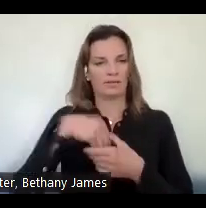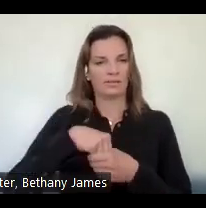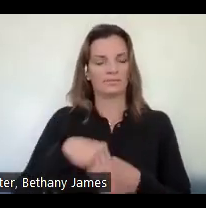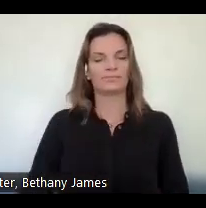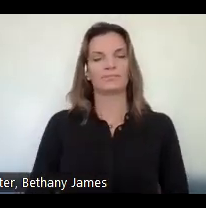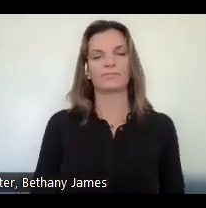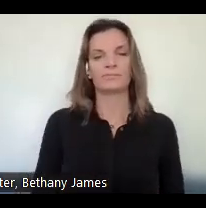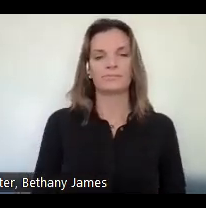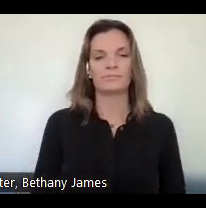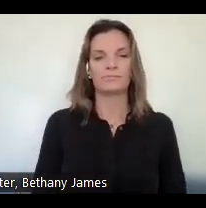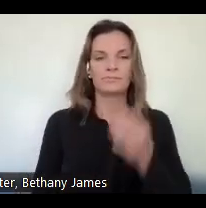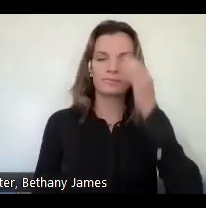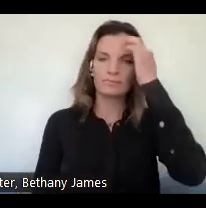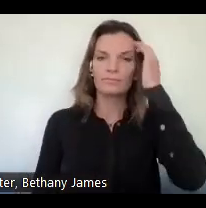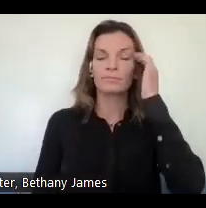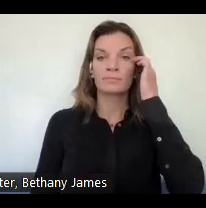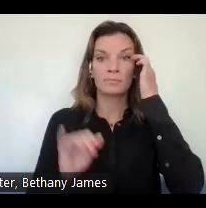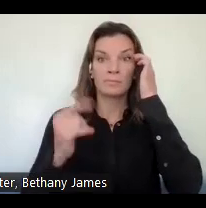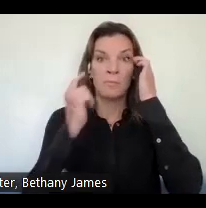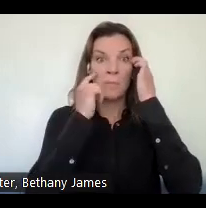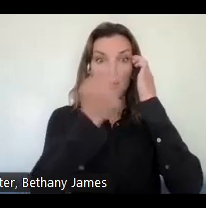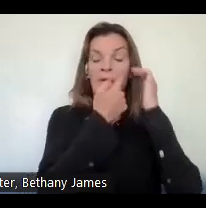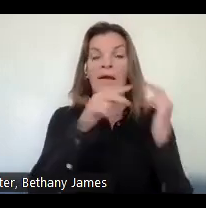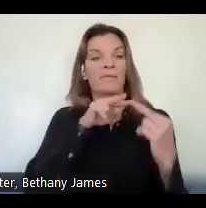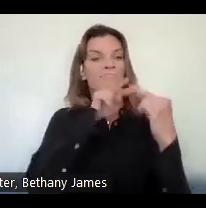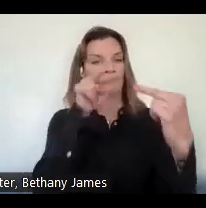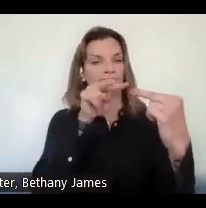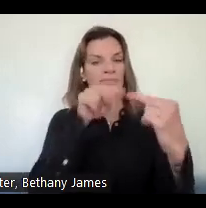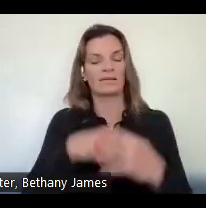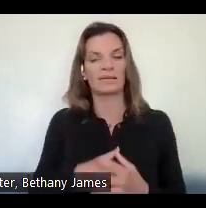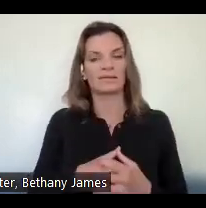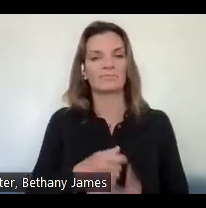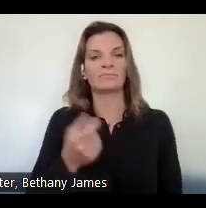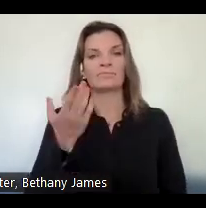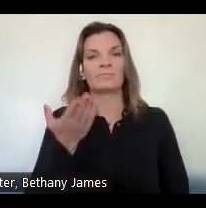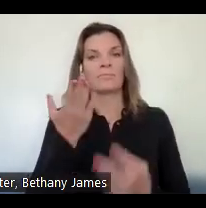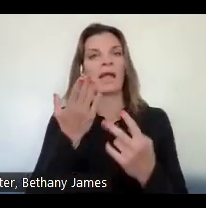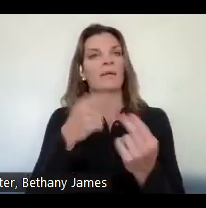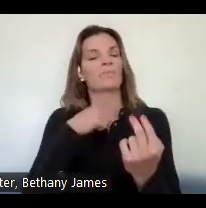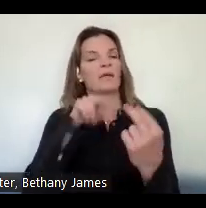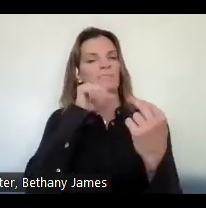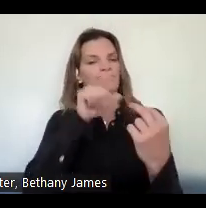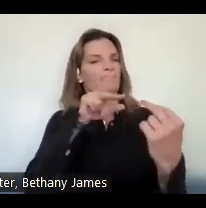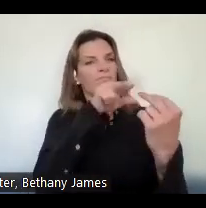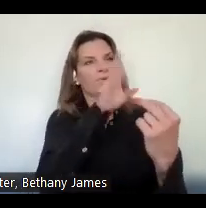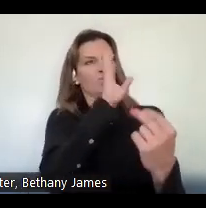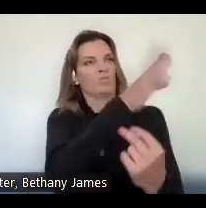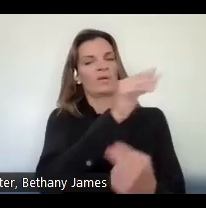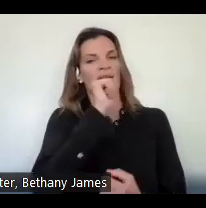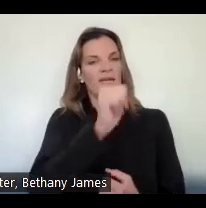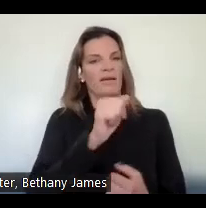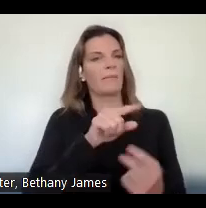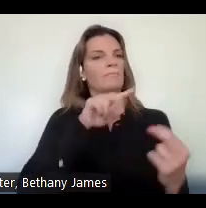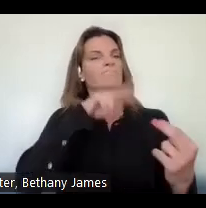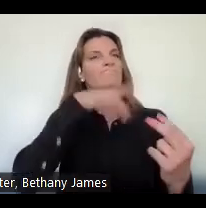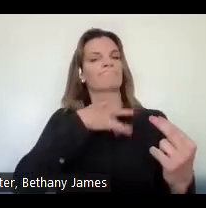have. Eye contact, although they may not be looking at you directly, it's important for you to understand